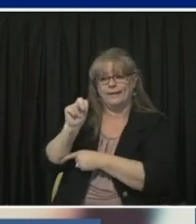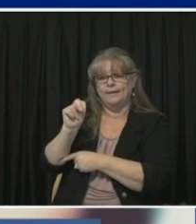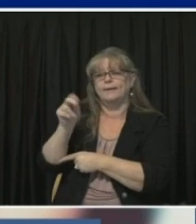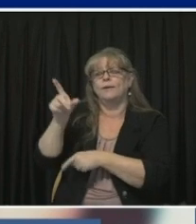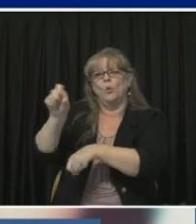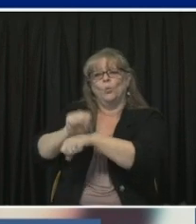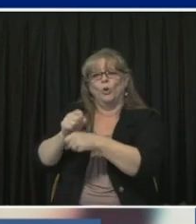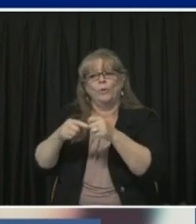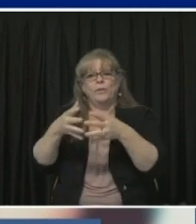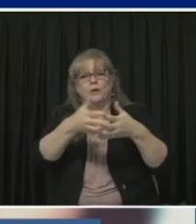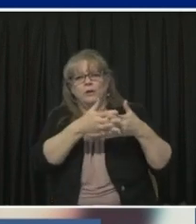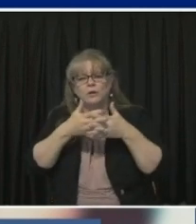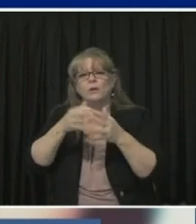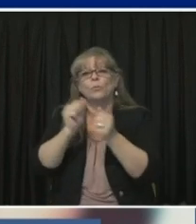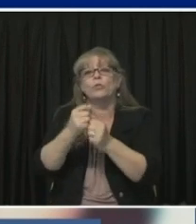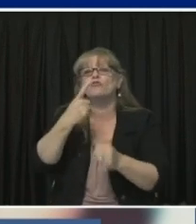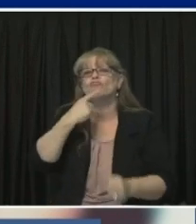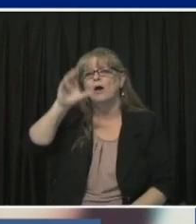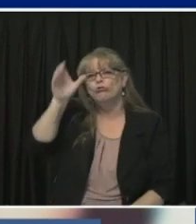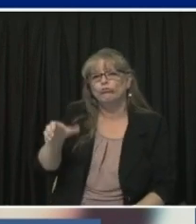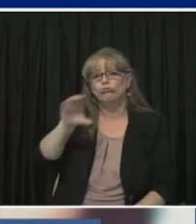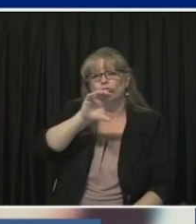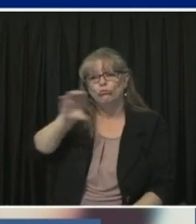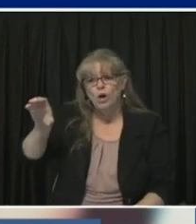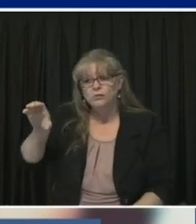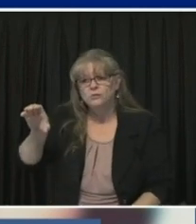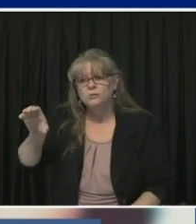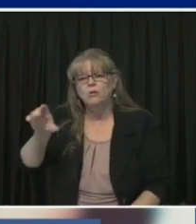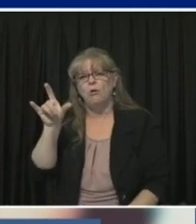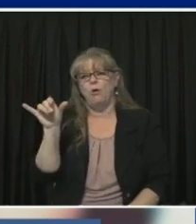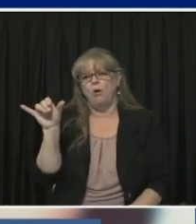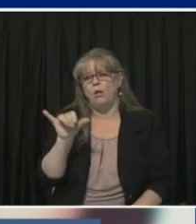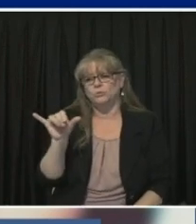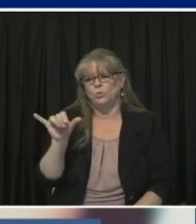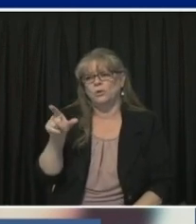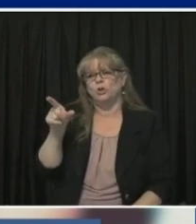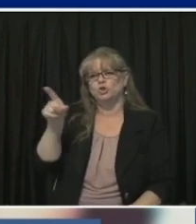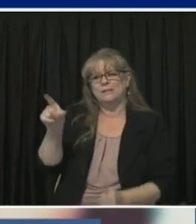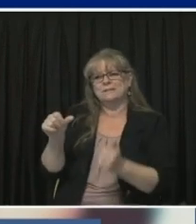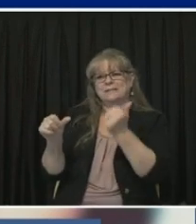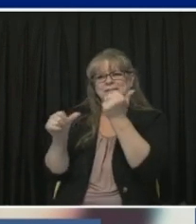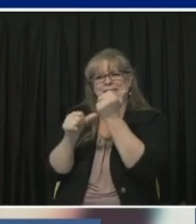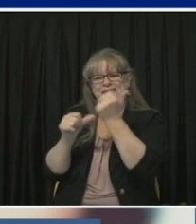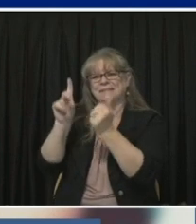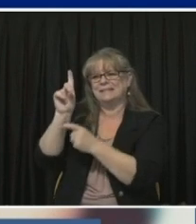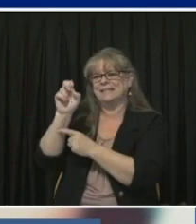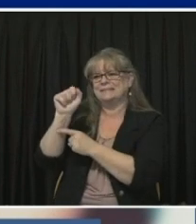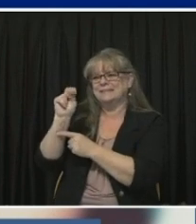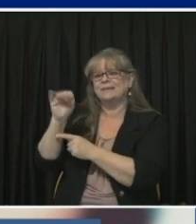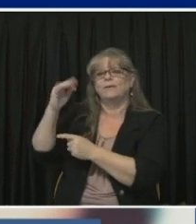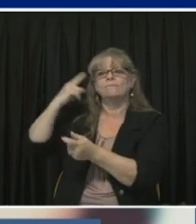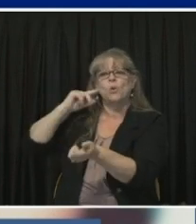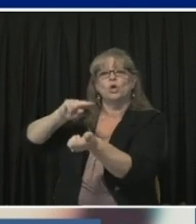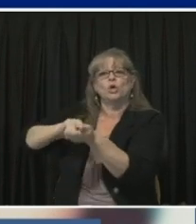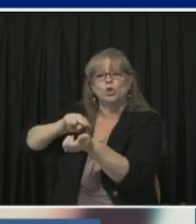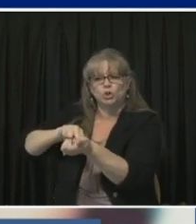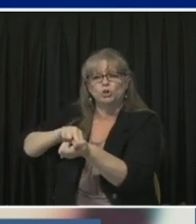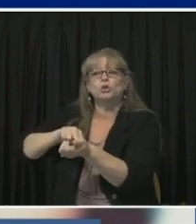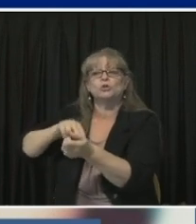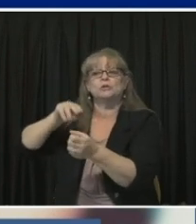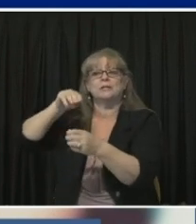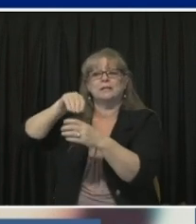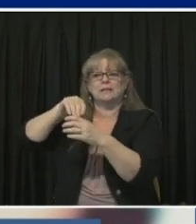chapter. And in addition to her clinical duties, she's also an assistant dean of the Doctor of Nursing Practice program at University of